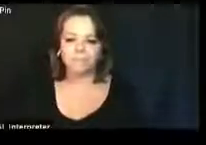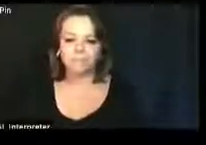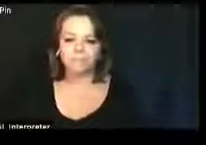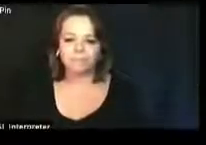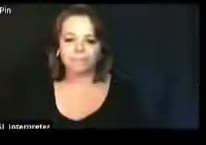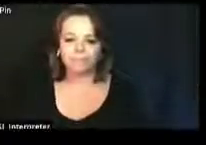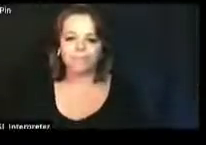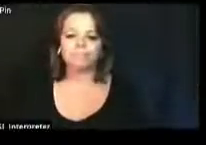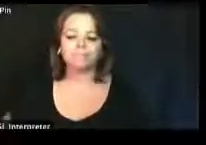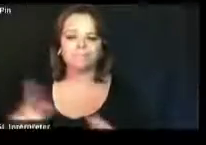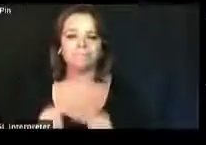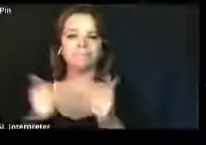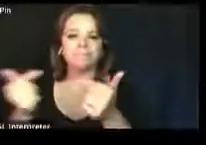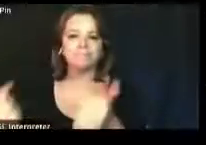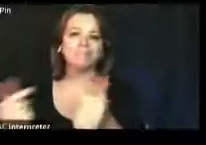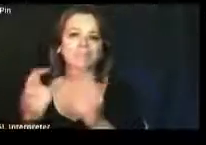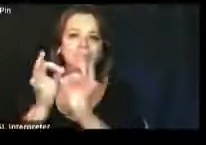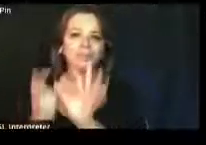Thank you so much.